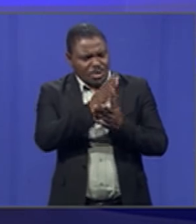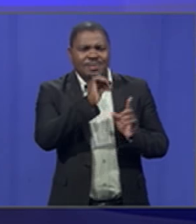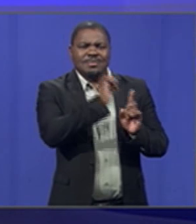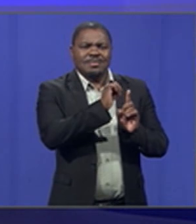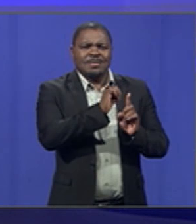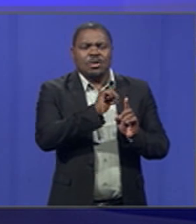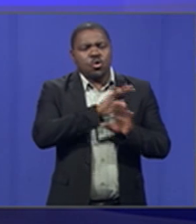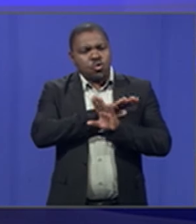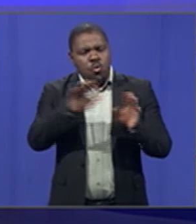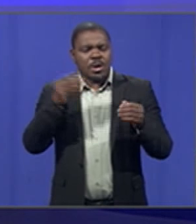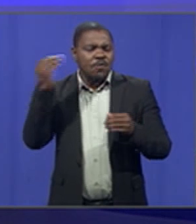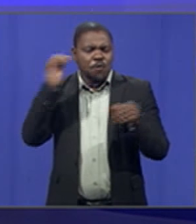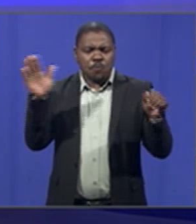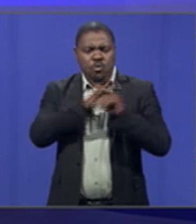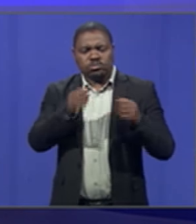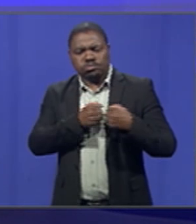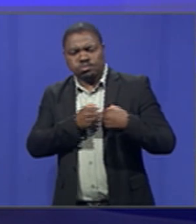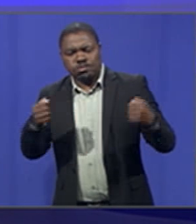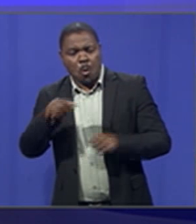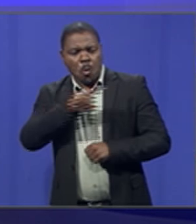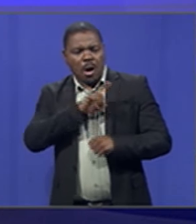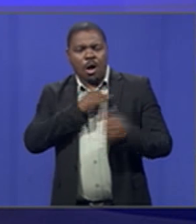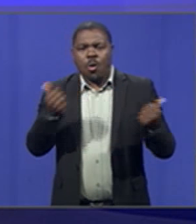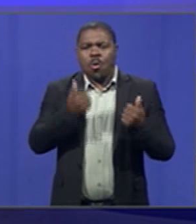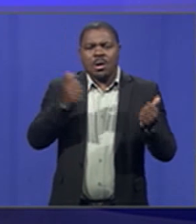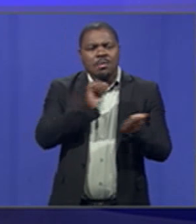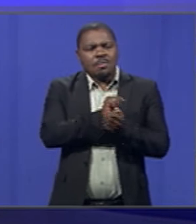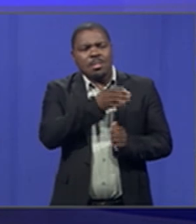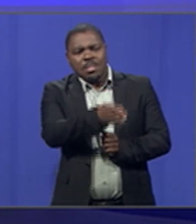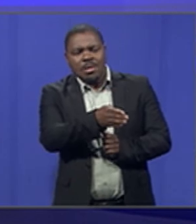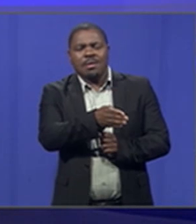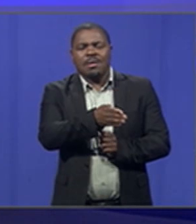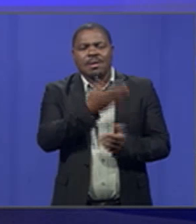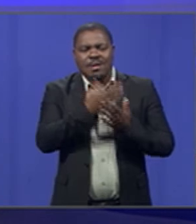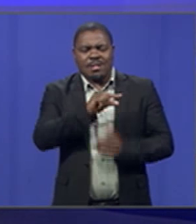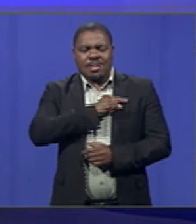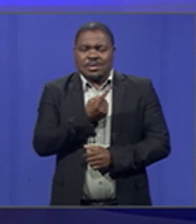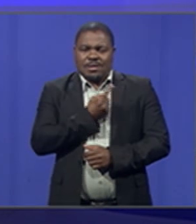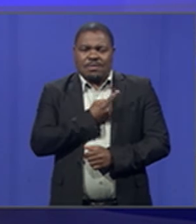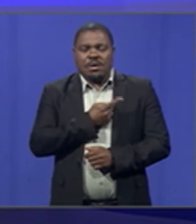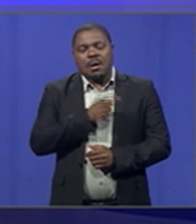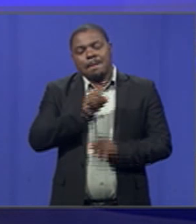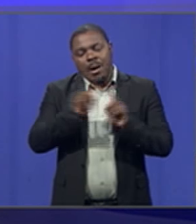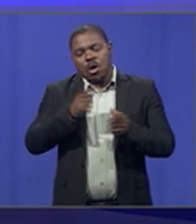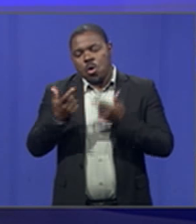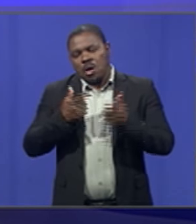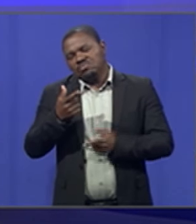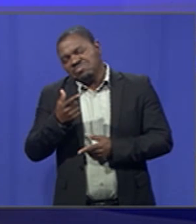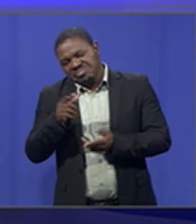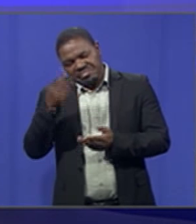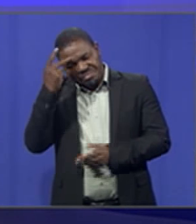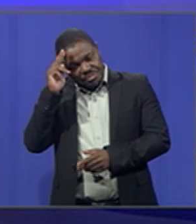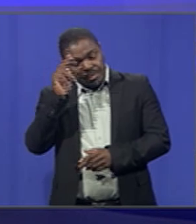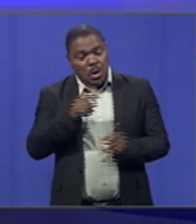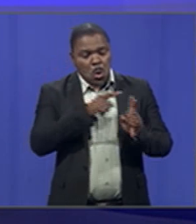ye kgatlhanong le go senela tshedimosetso e ka ga e bakang gore a bonwe jaaka yo molato. Matala o ne a itshwarelela ka tshwanelo eno mme